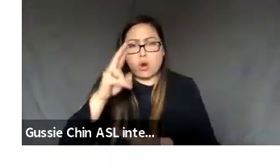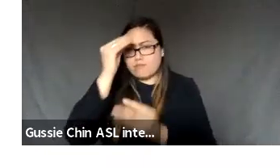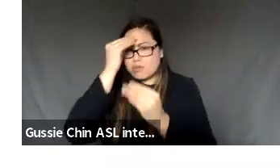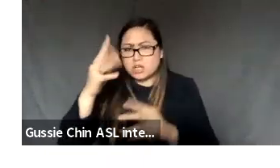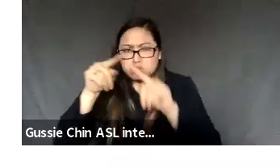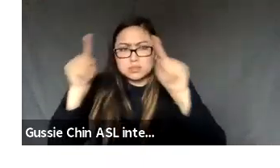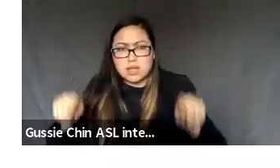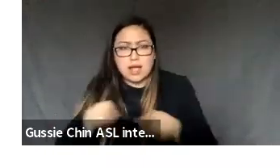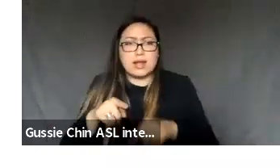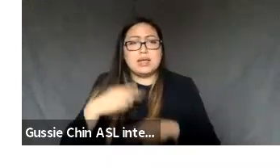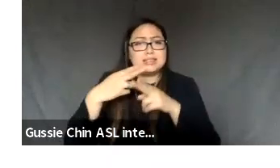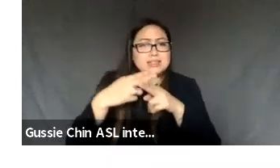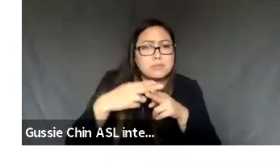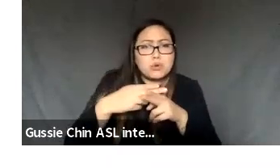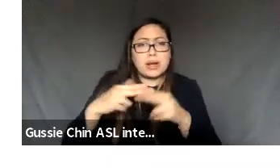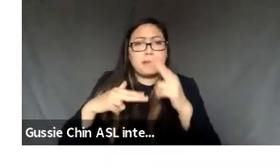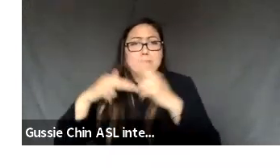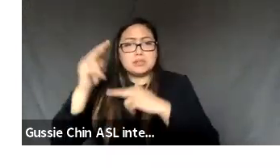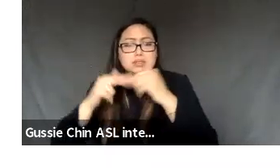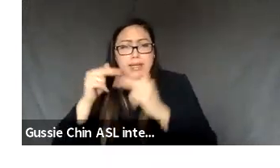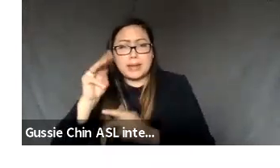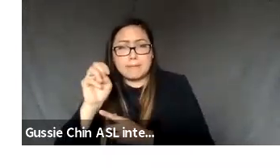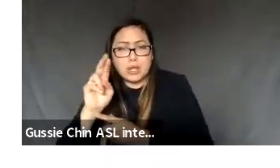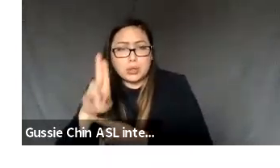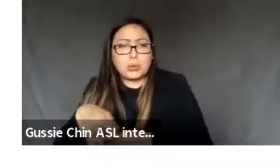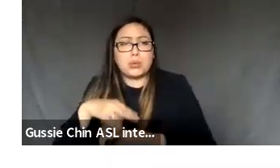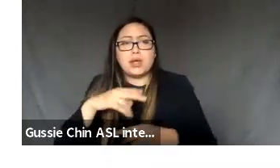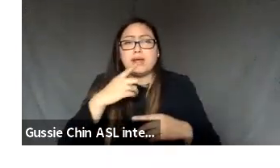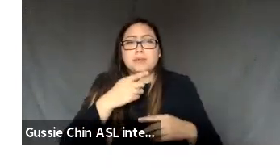building menu, a directory, an